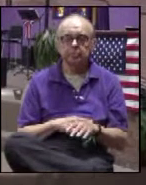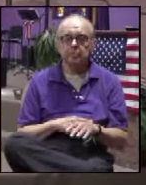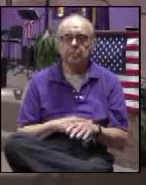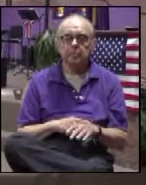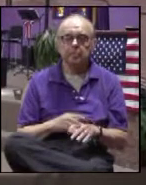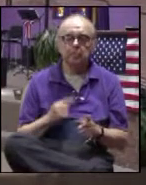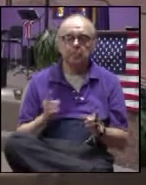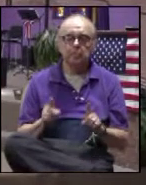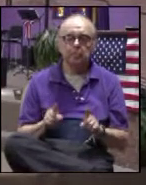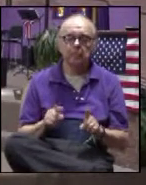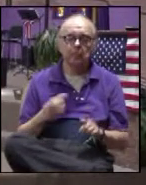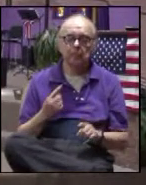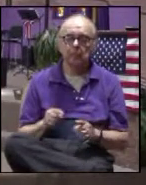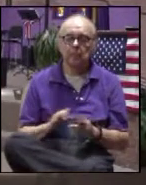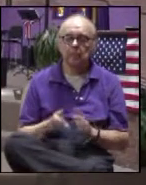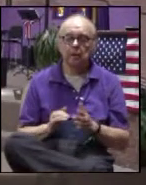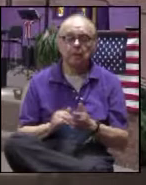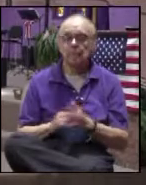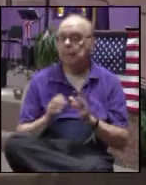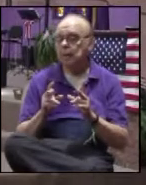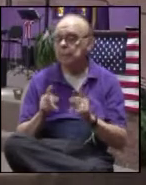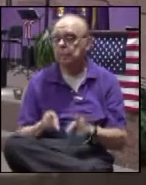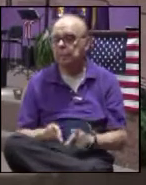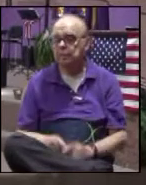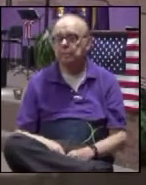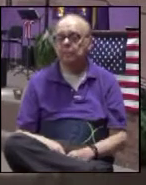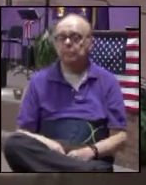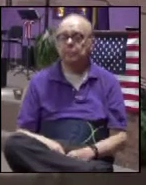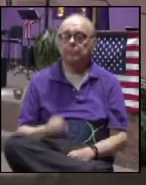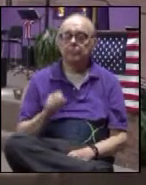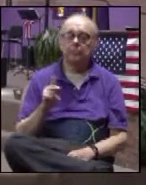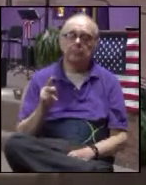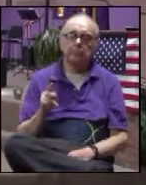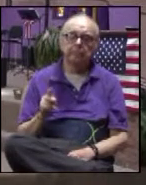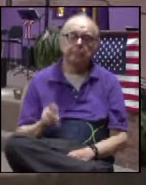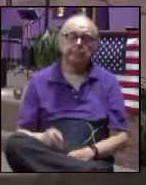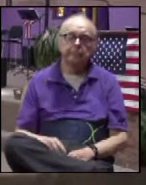we become this person, okay?